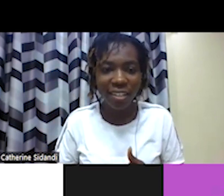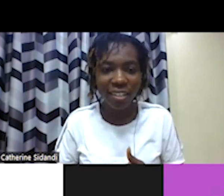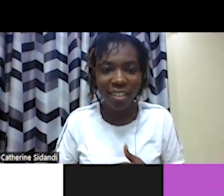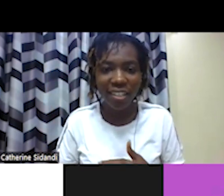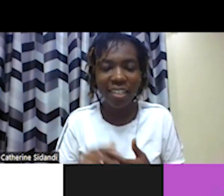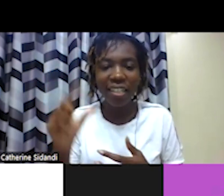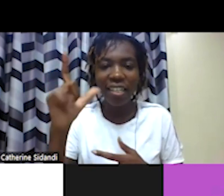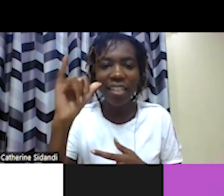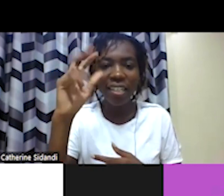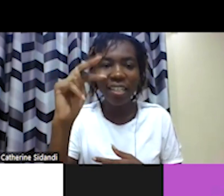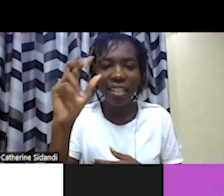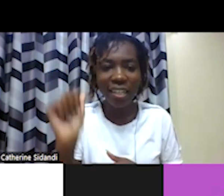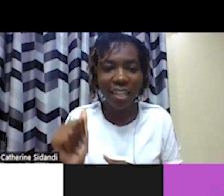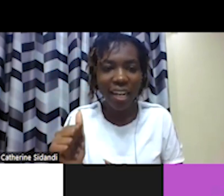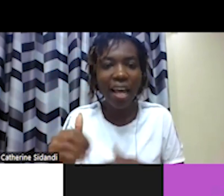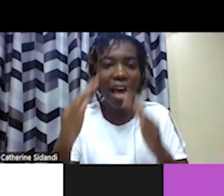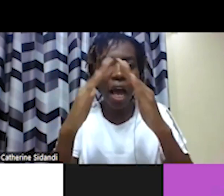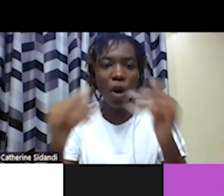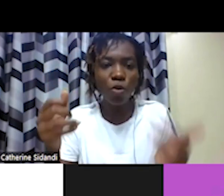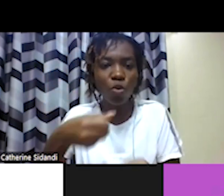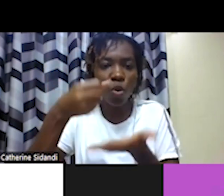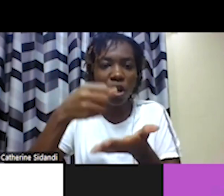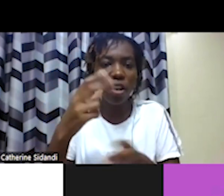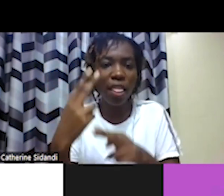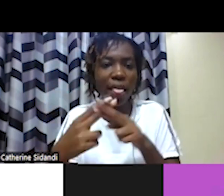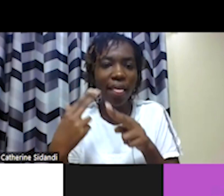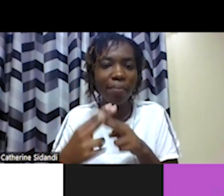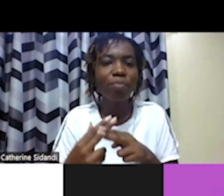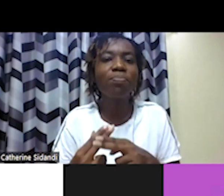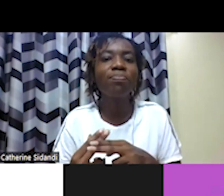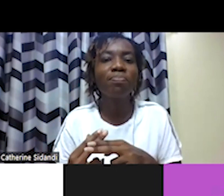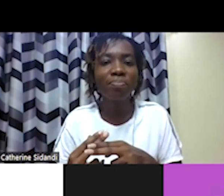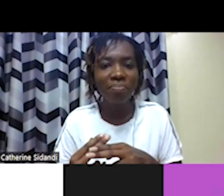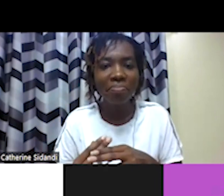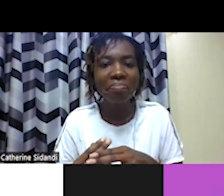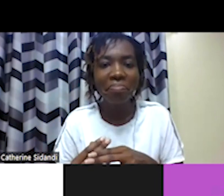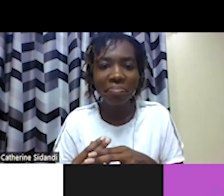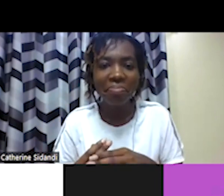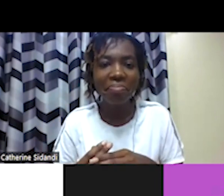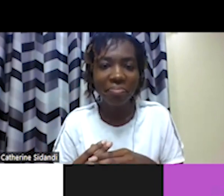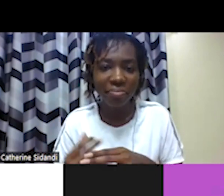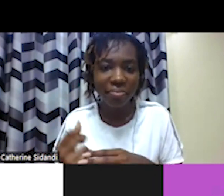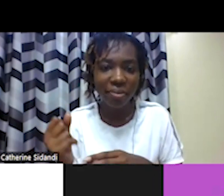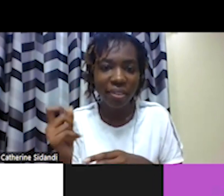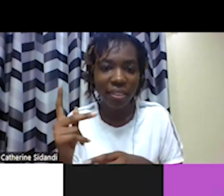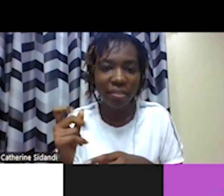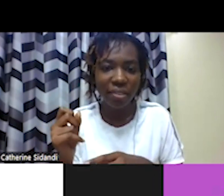Linah is a household name. Yes. Okay. All right.